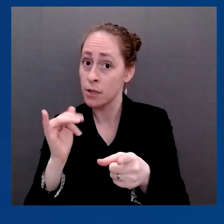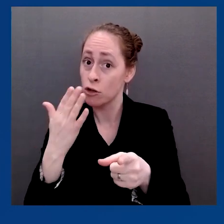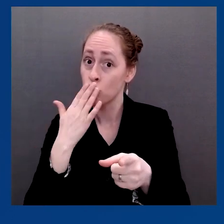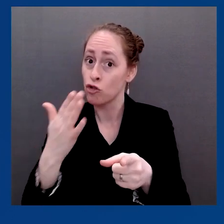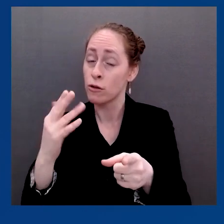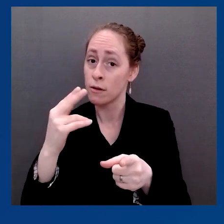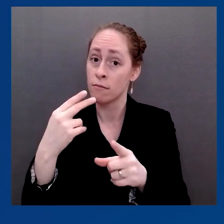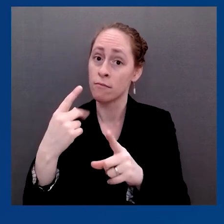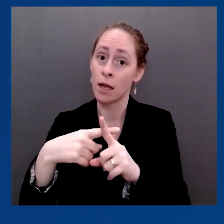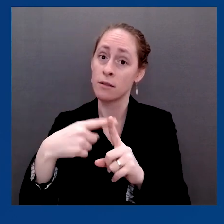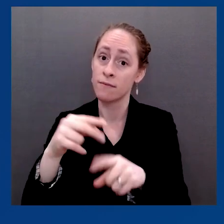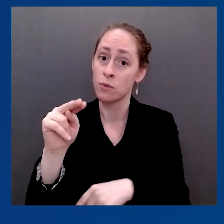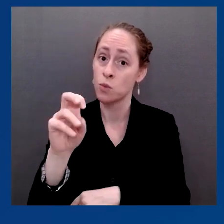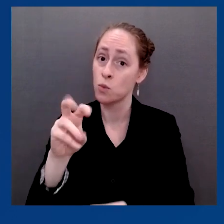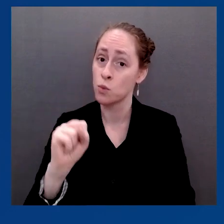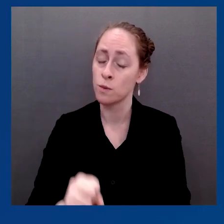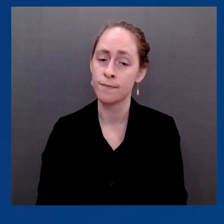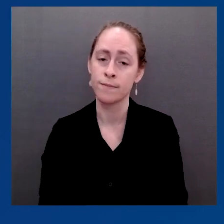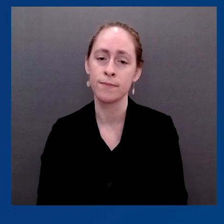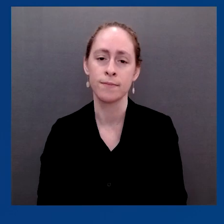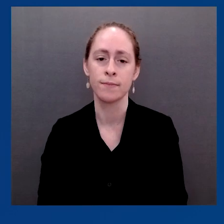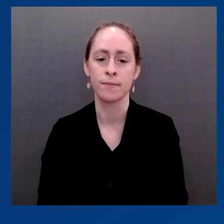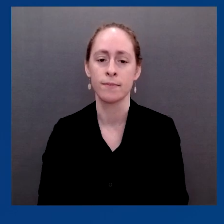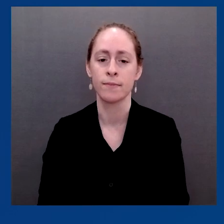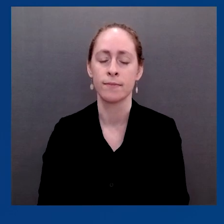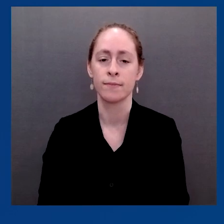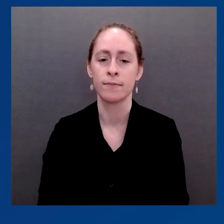Go to Cheryl Stolberg at the New York Times.